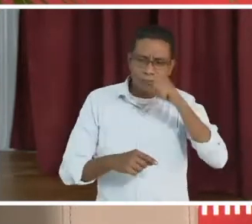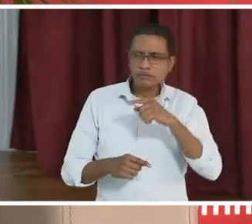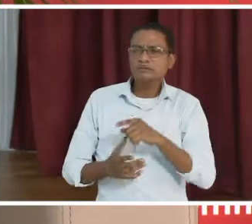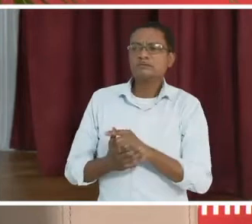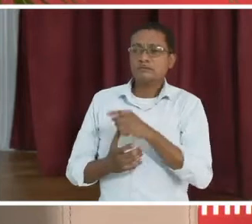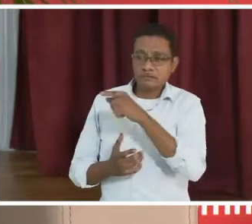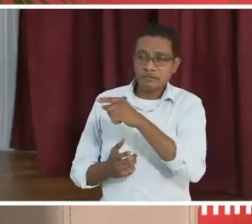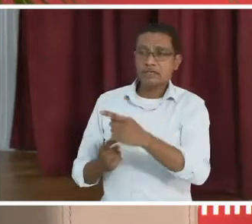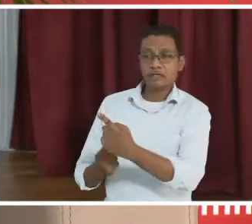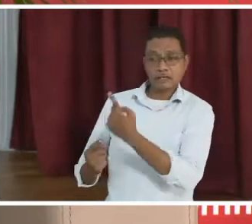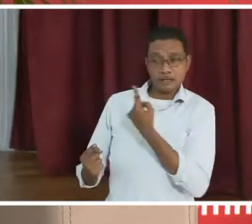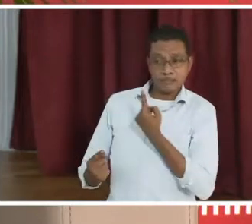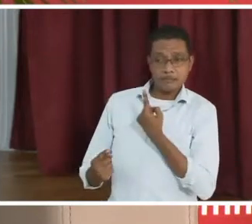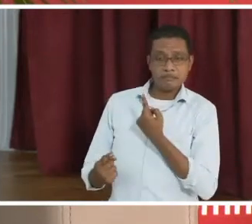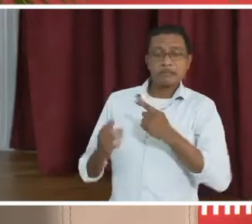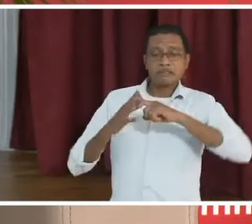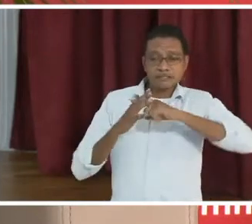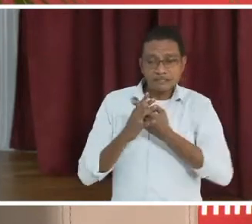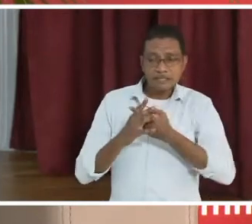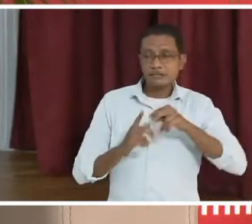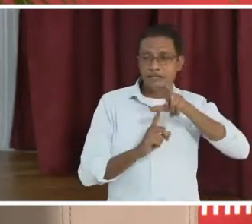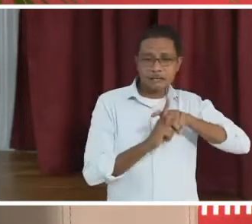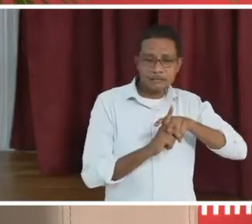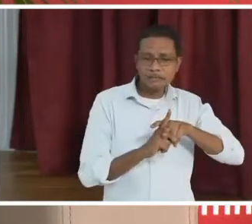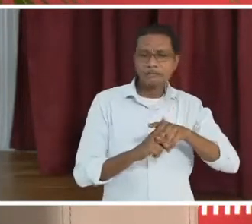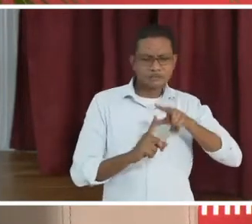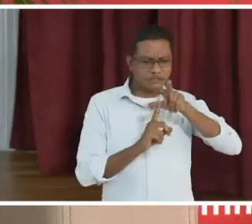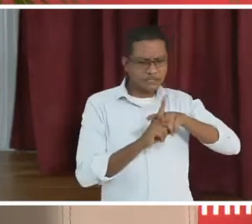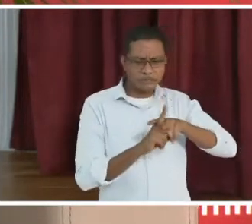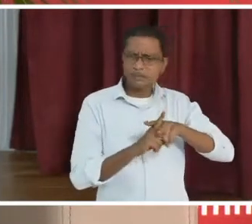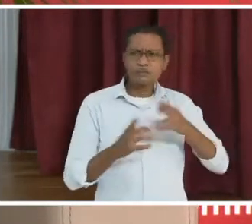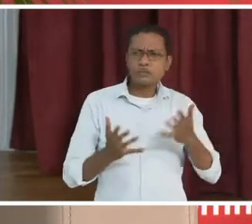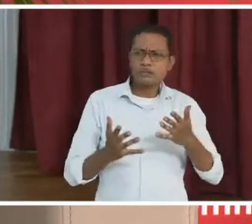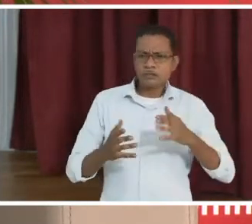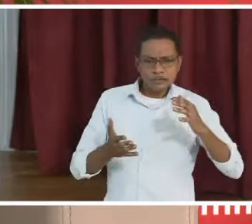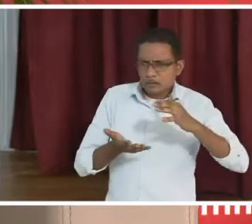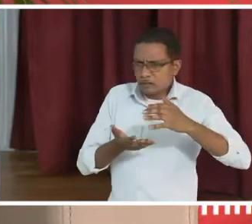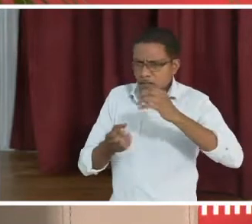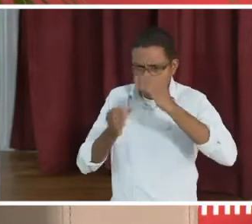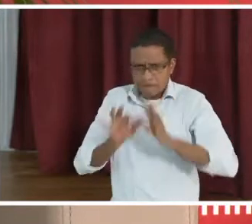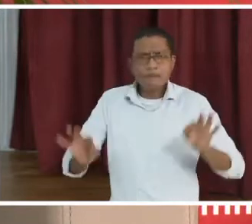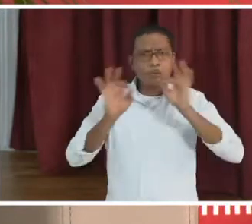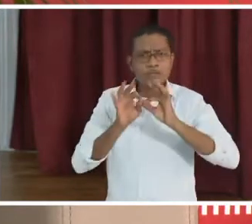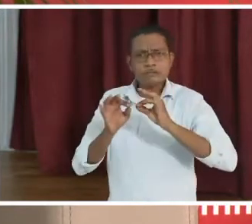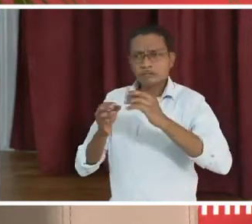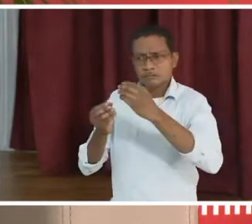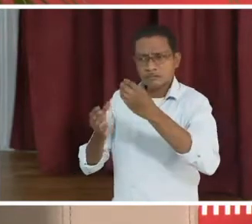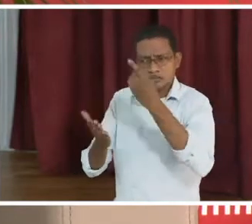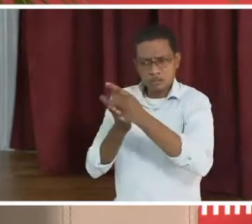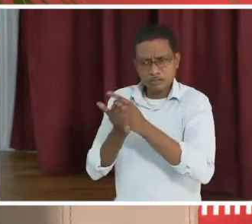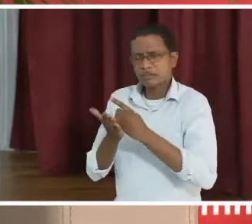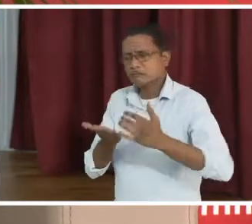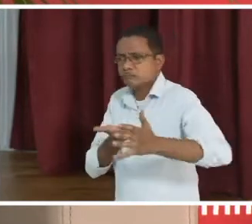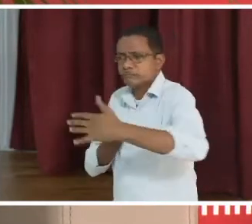to start the application, and at application stage, it's really collecting all your relevant documents that are pertinent to starting. So